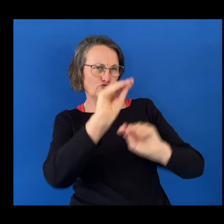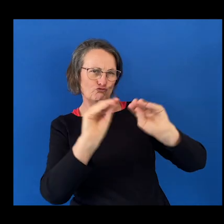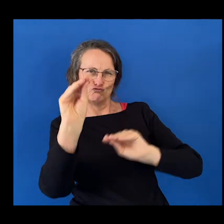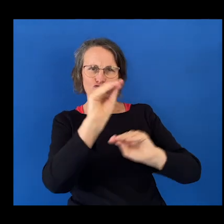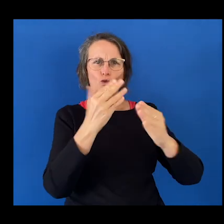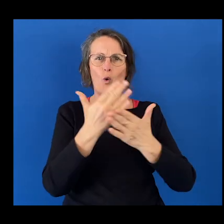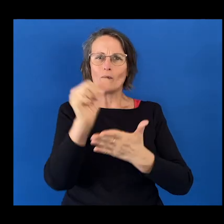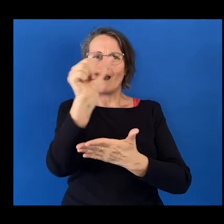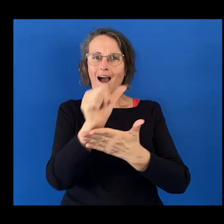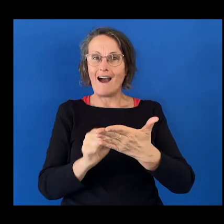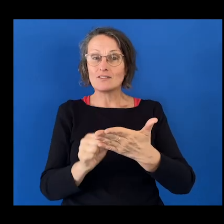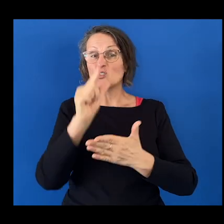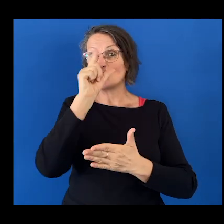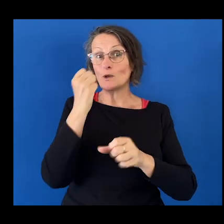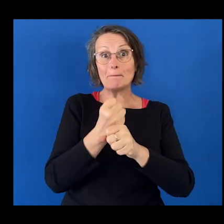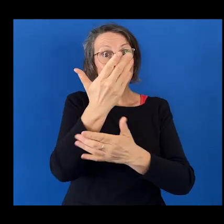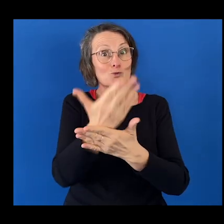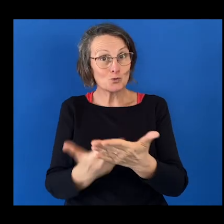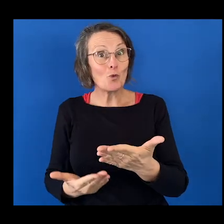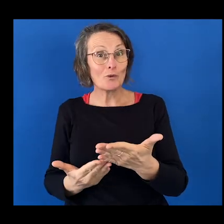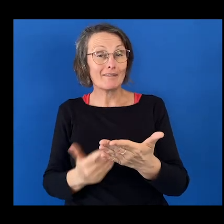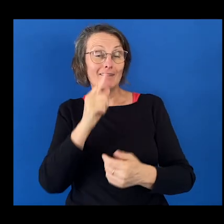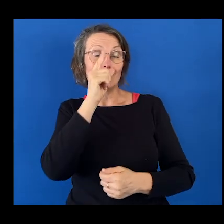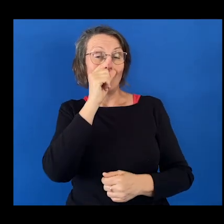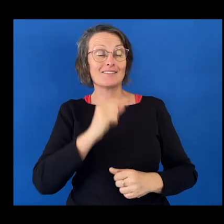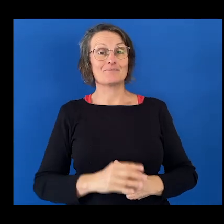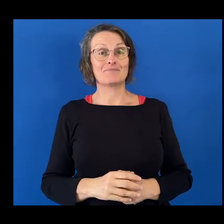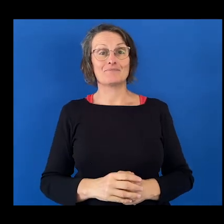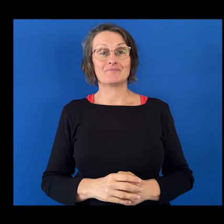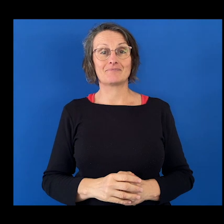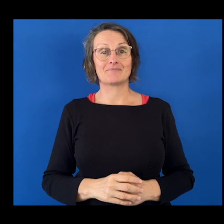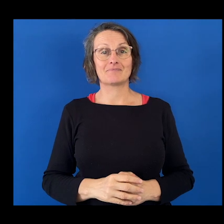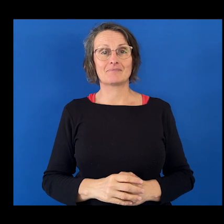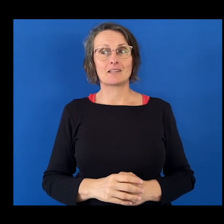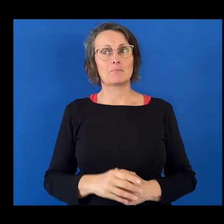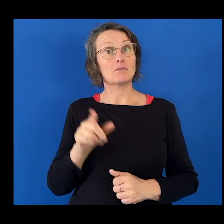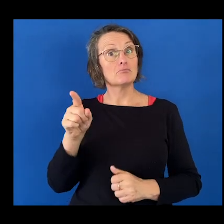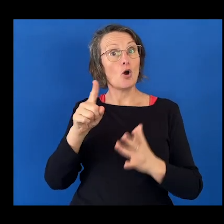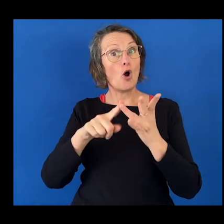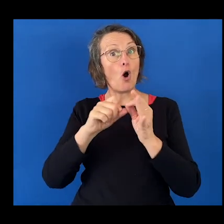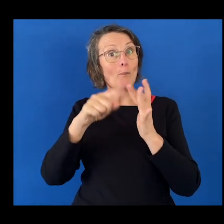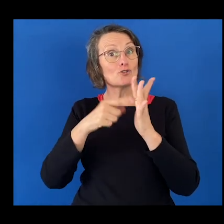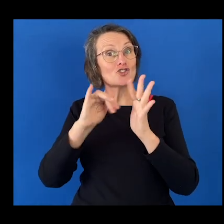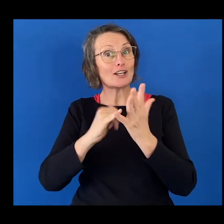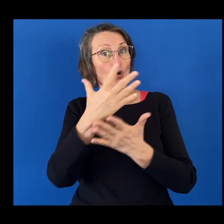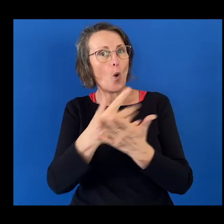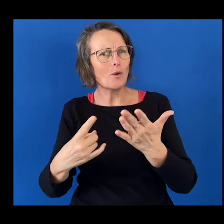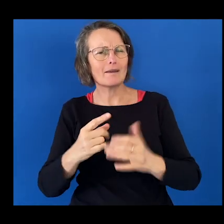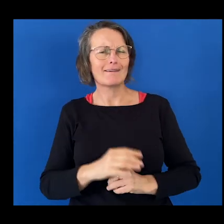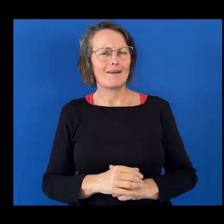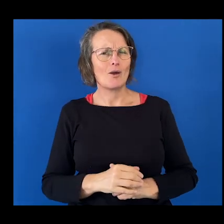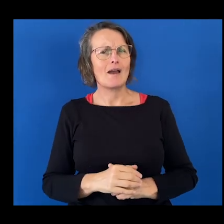sort of, you can create narratives around these things. But they weren't just objects for him either. They had